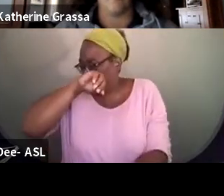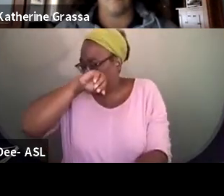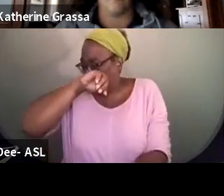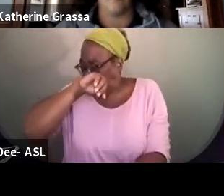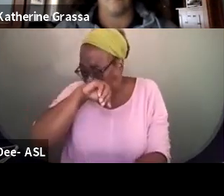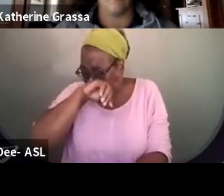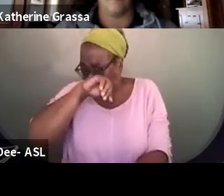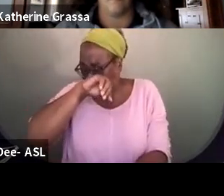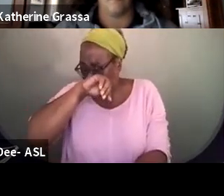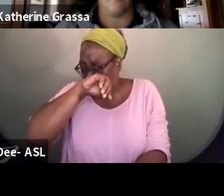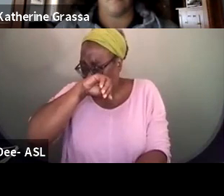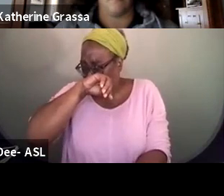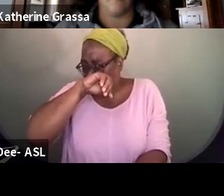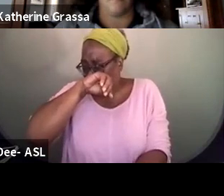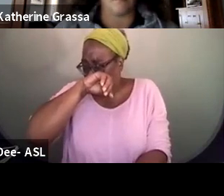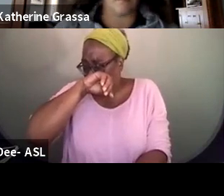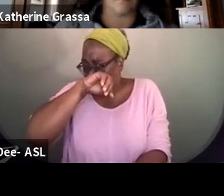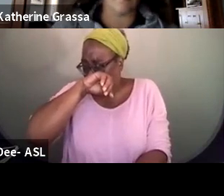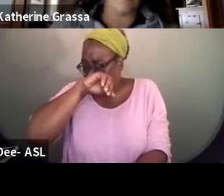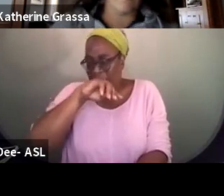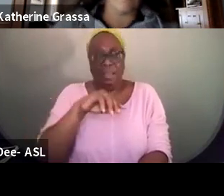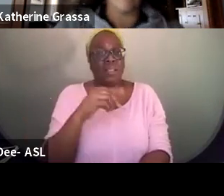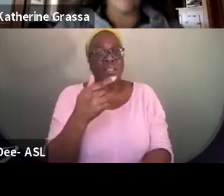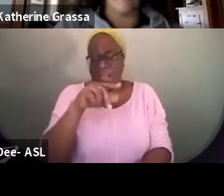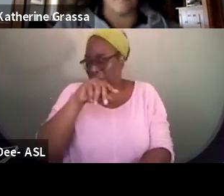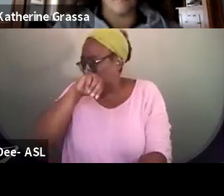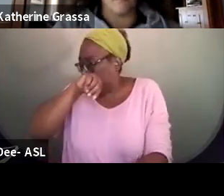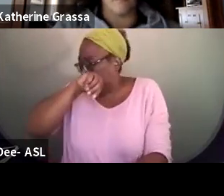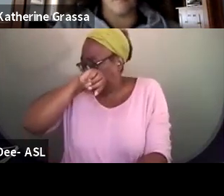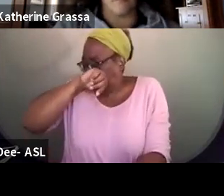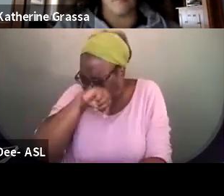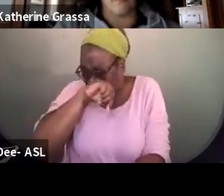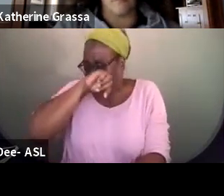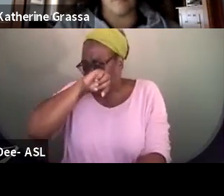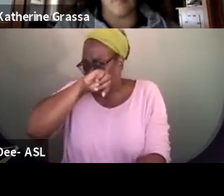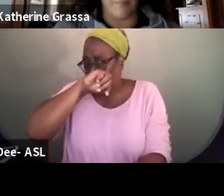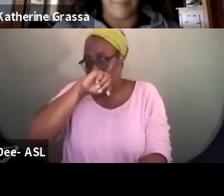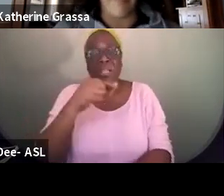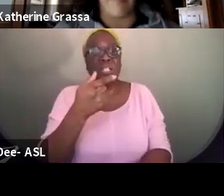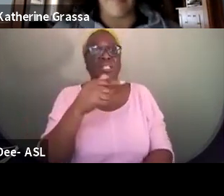goal. That's all I wanted to state. Thank you. Ms. Grasso.